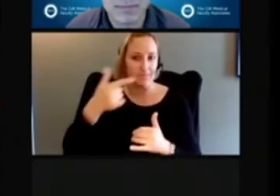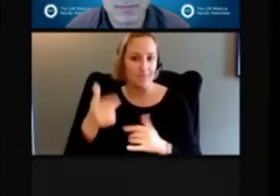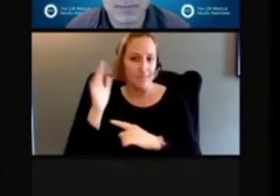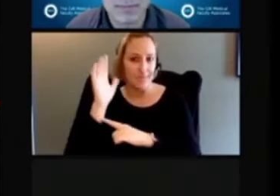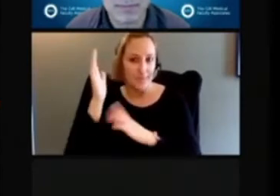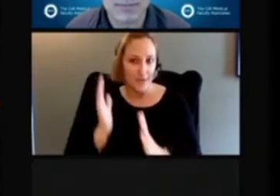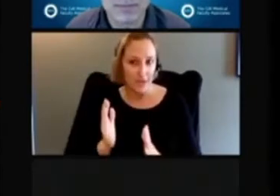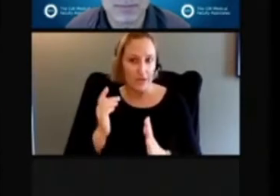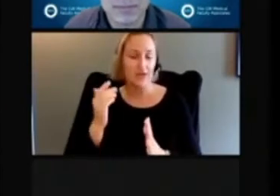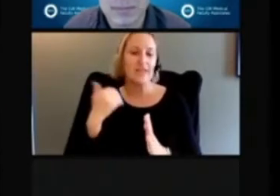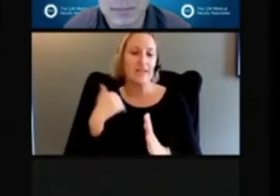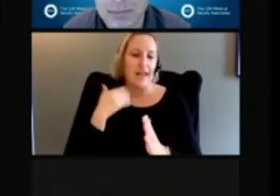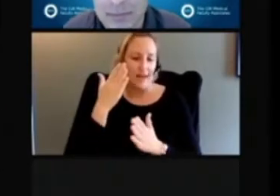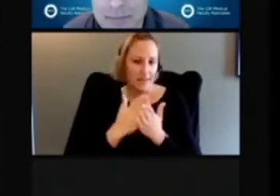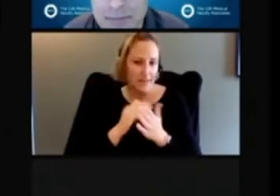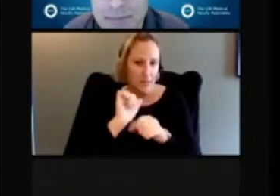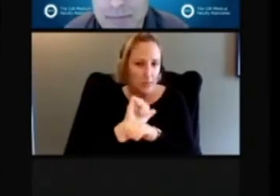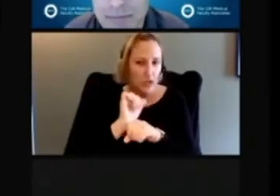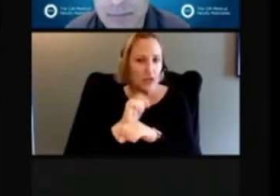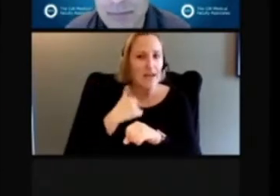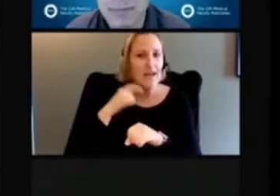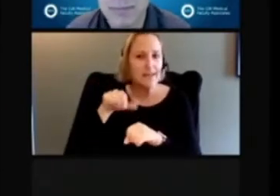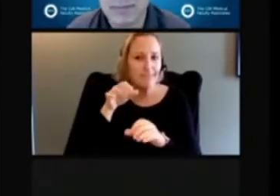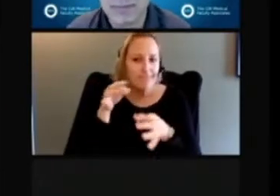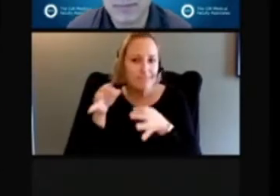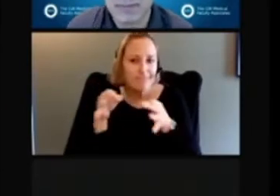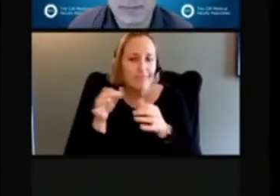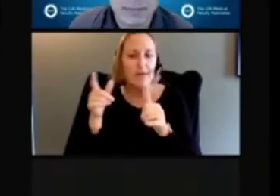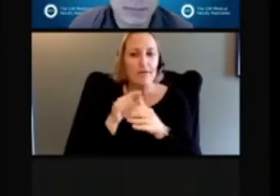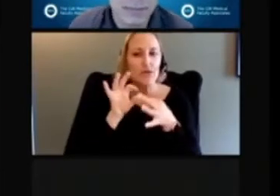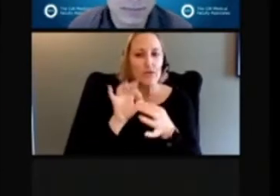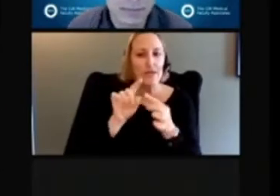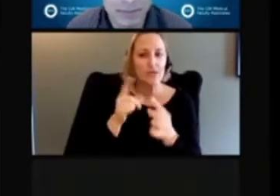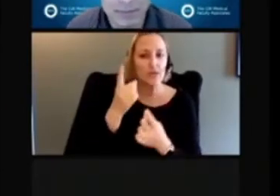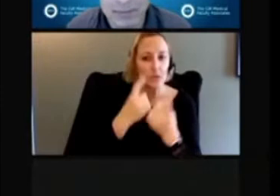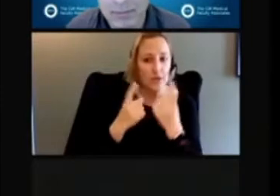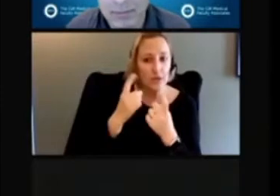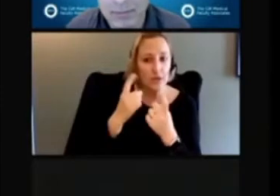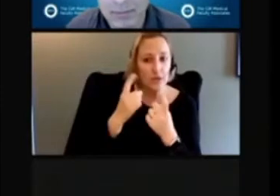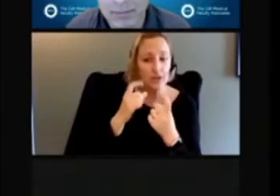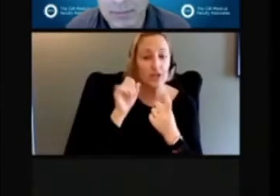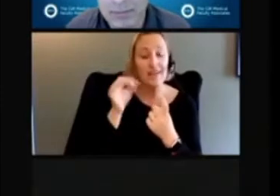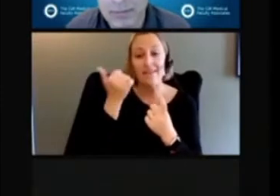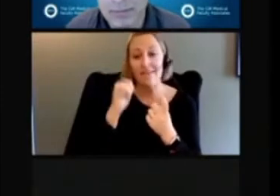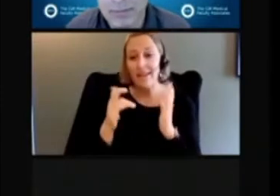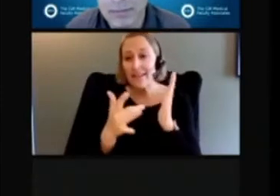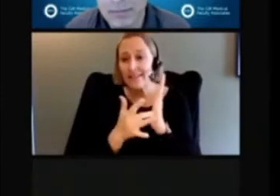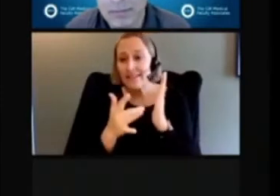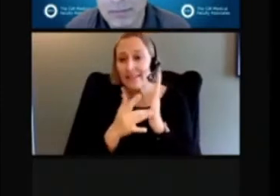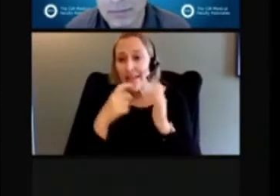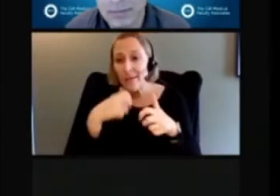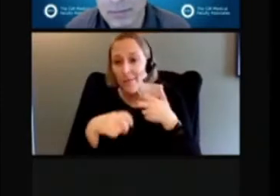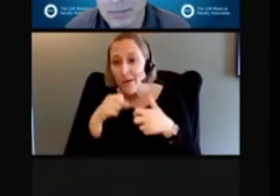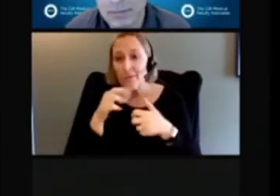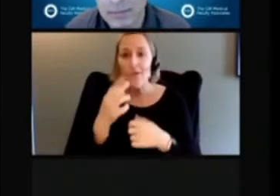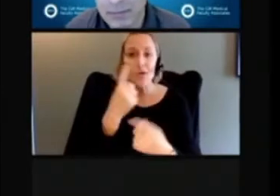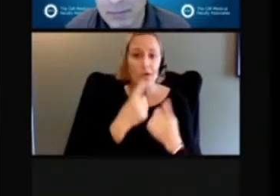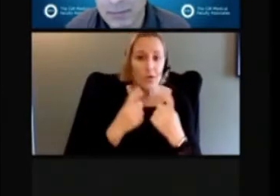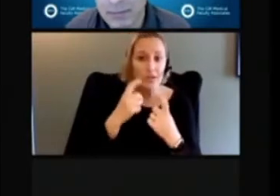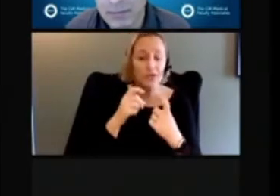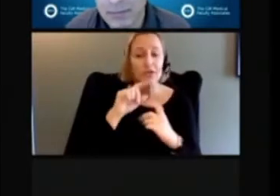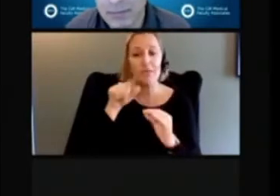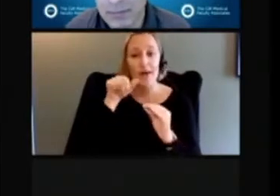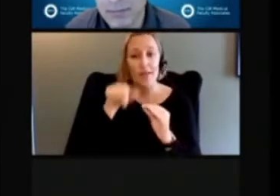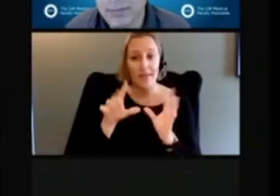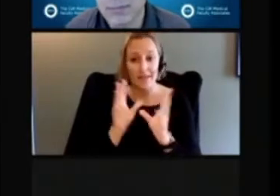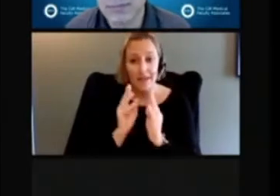need to do. The first thing pertains to questions. If you have any tech questions or questions about the conference,